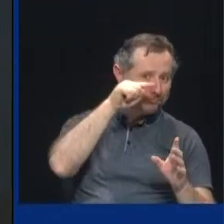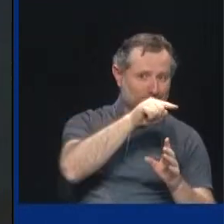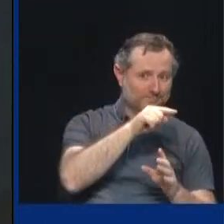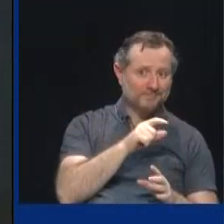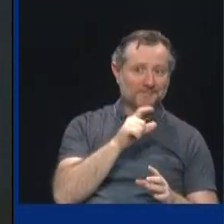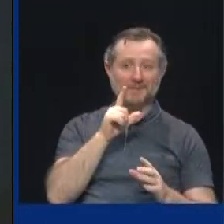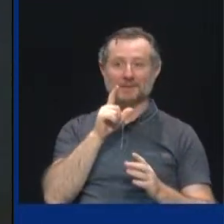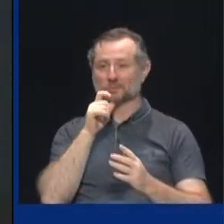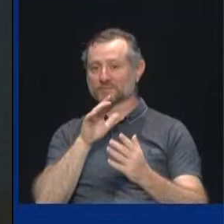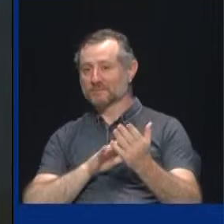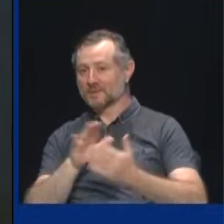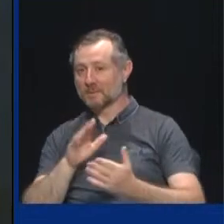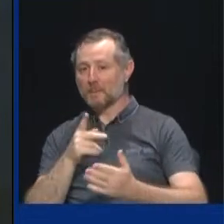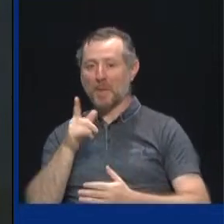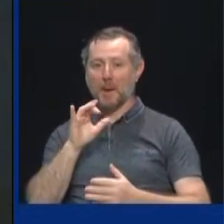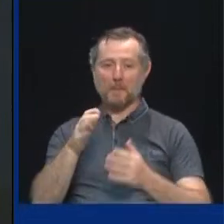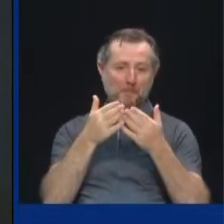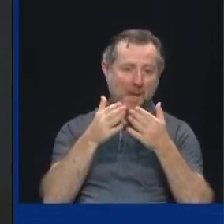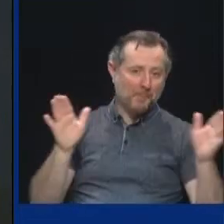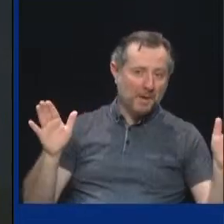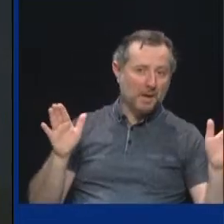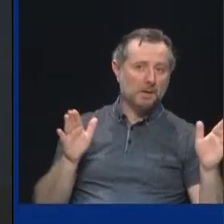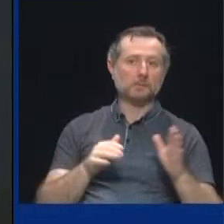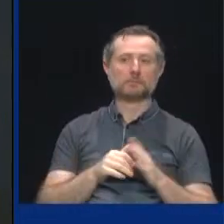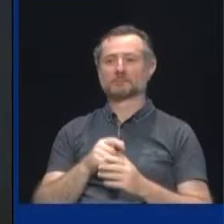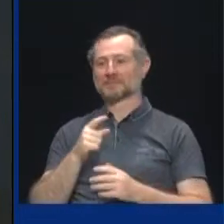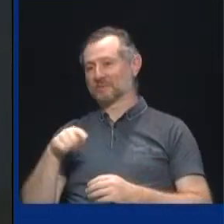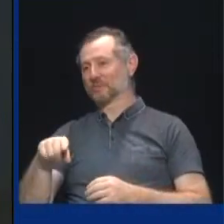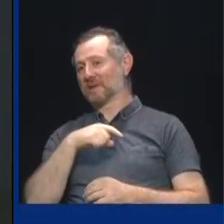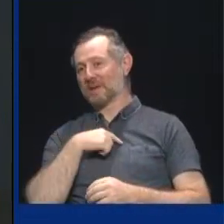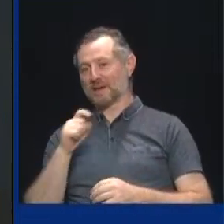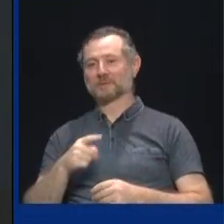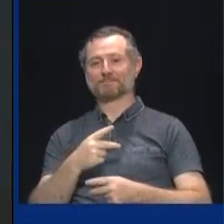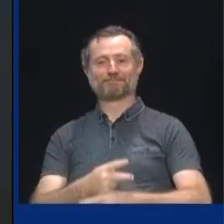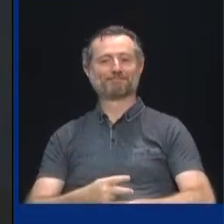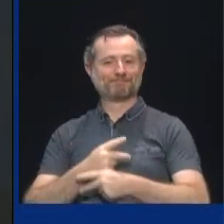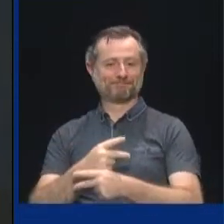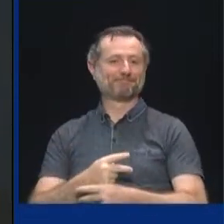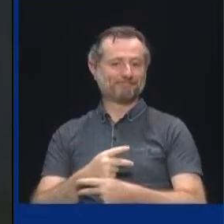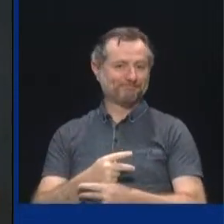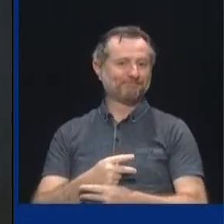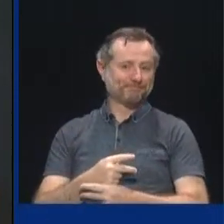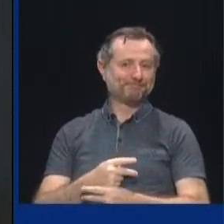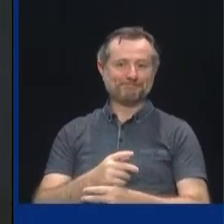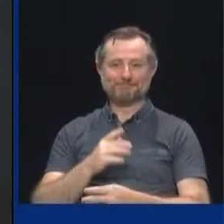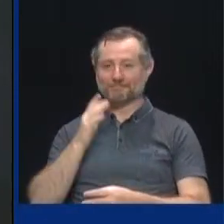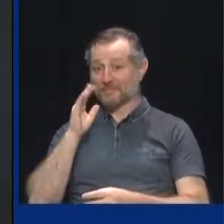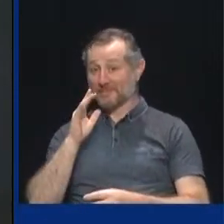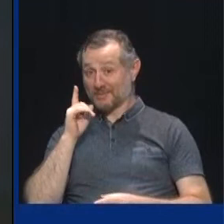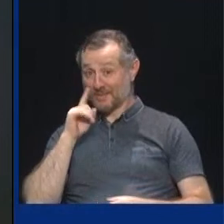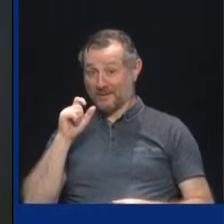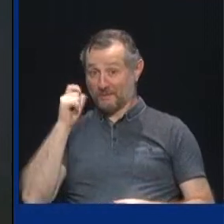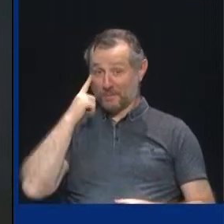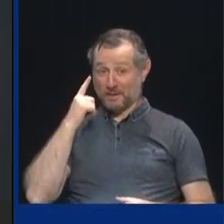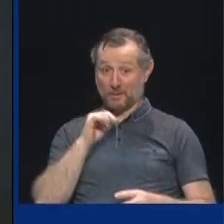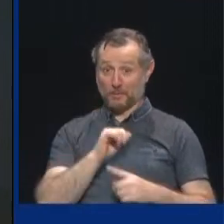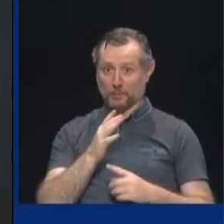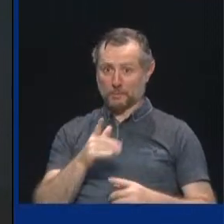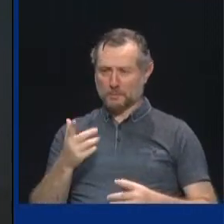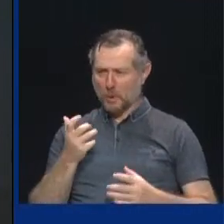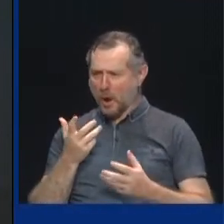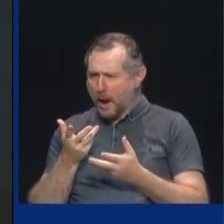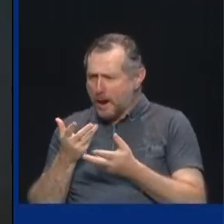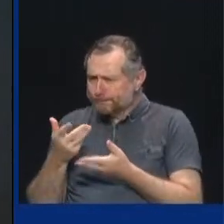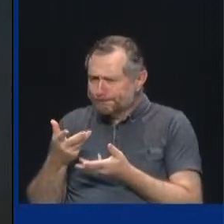that we should be taking precautions. You know you have government employees who interact with the public all the time.